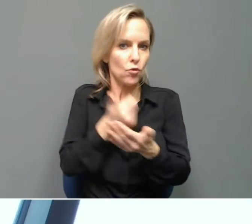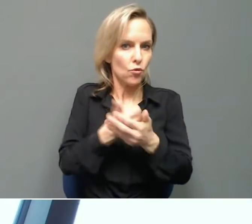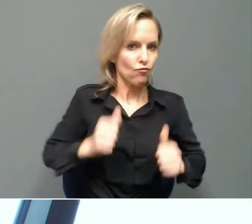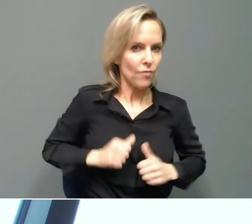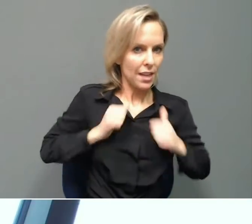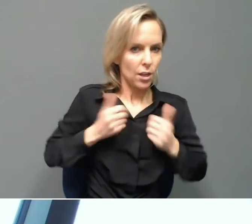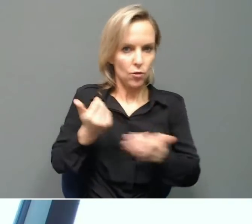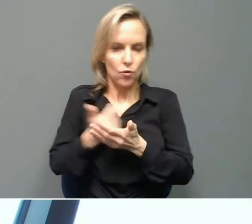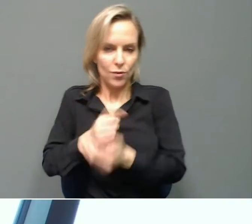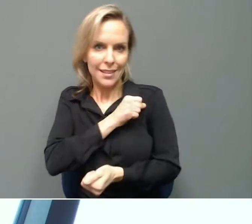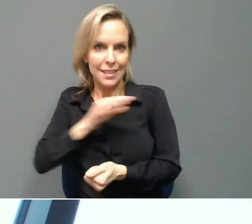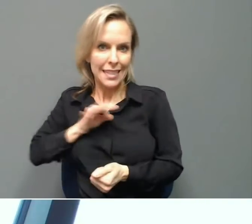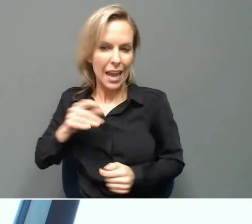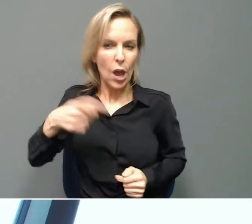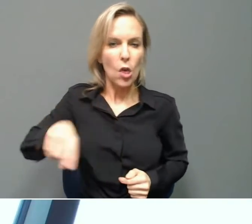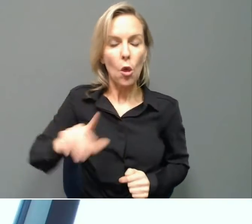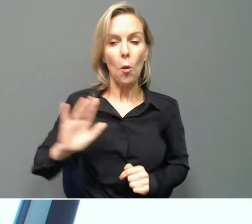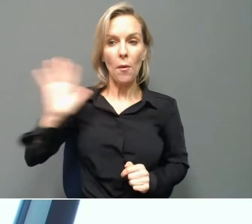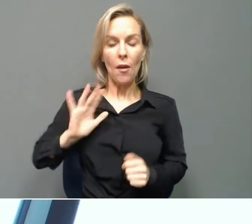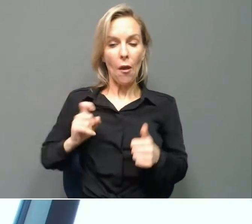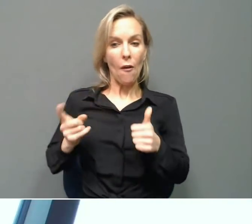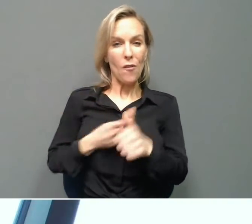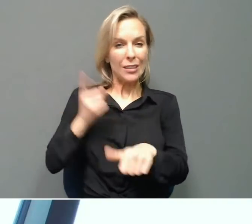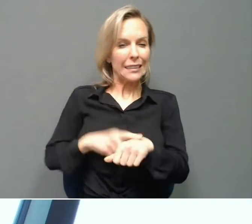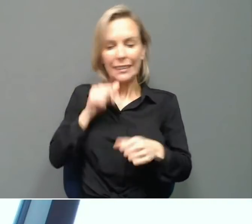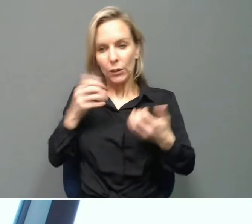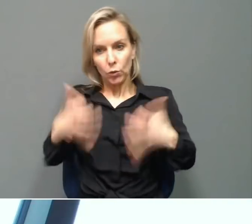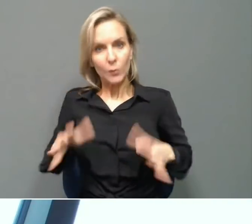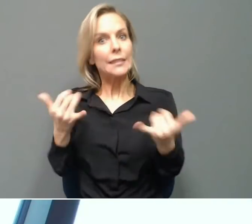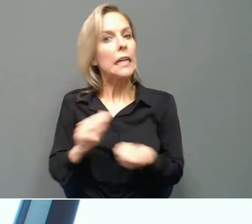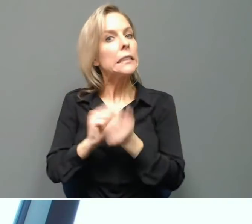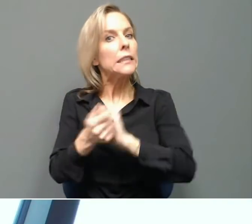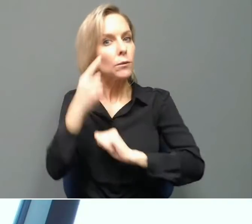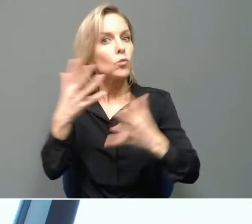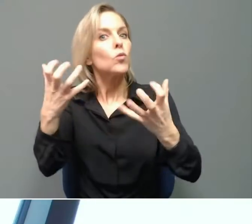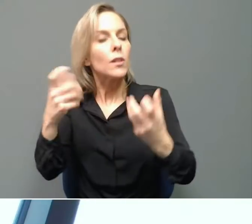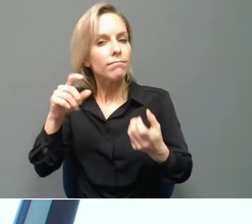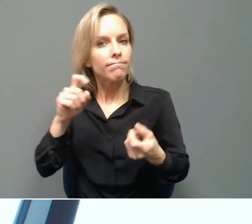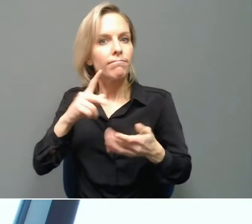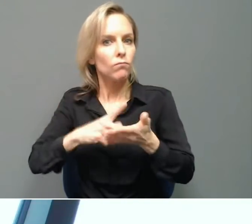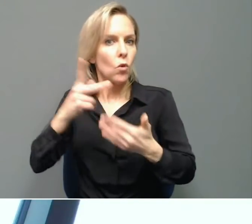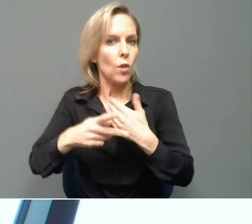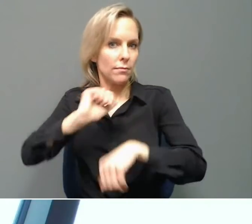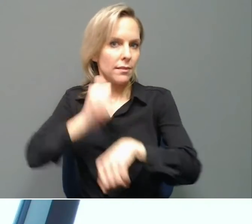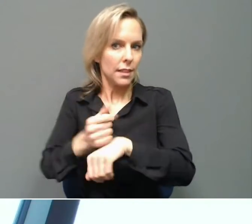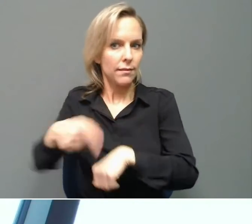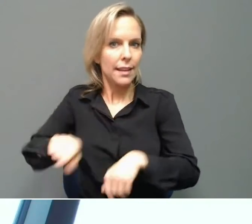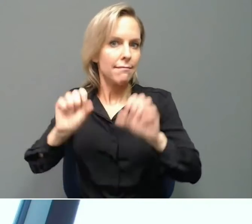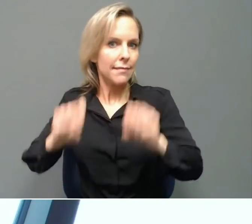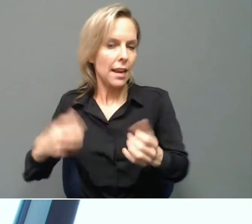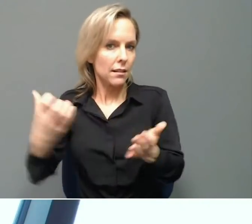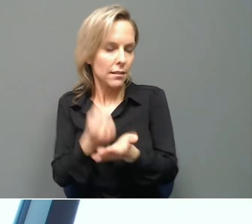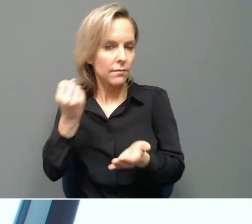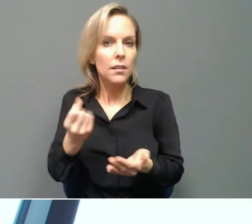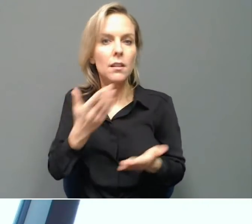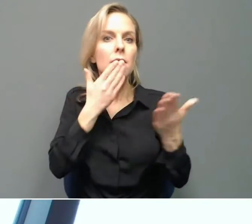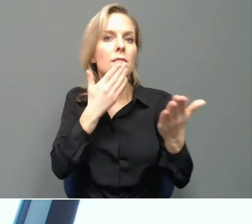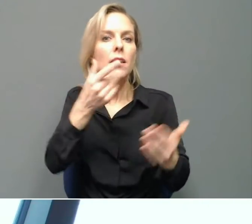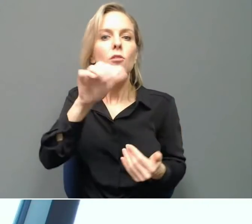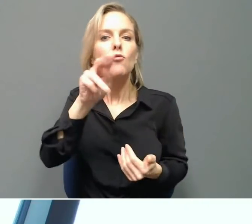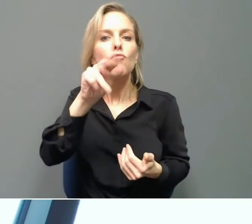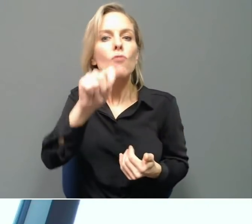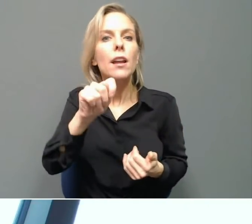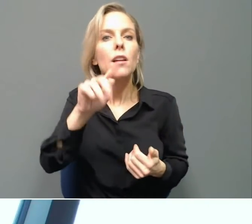been reluctant to get vaccinated the first time. In reference to the CMP grant, I want to personally thank the Trilogy Foundation and